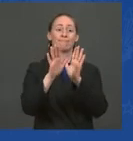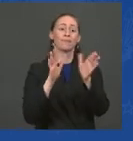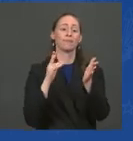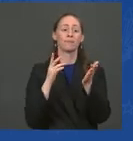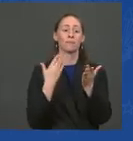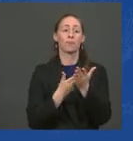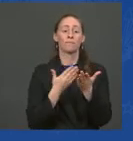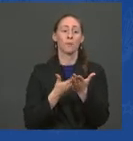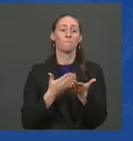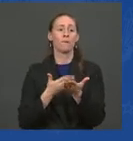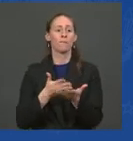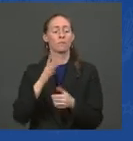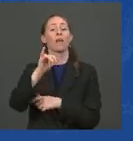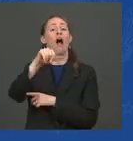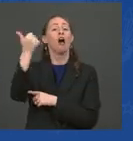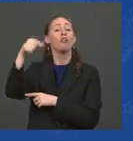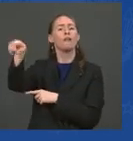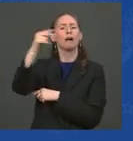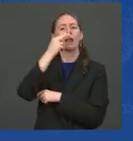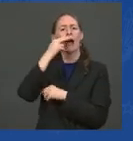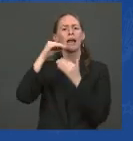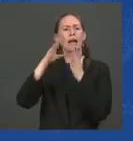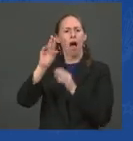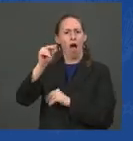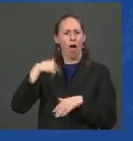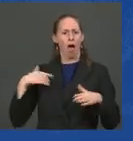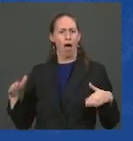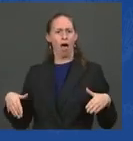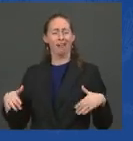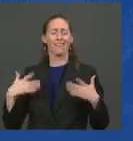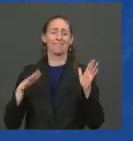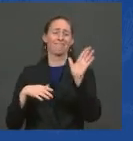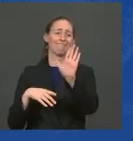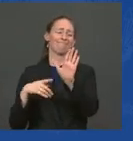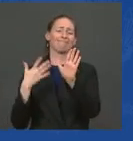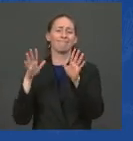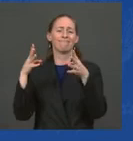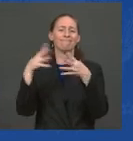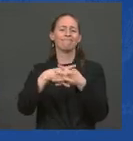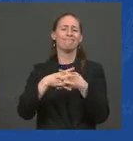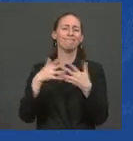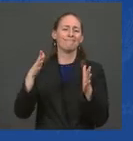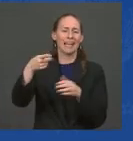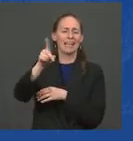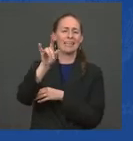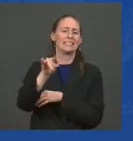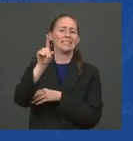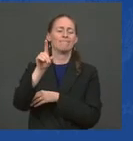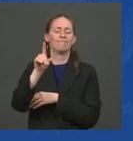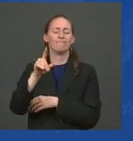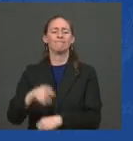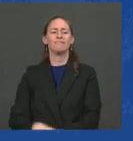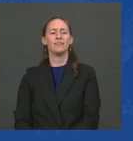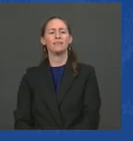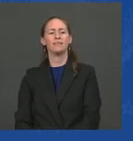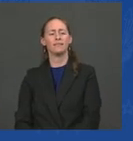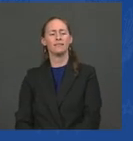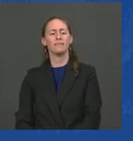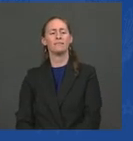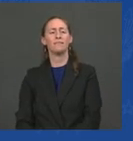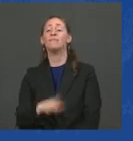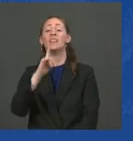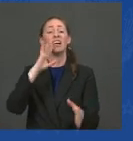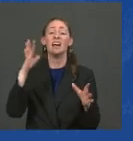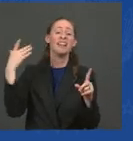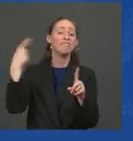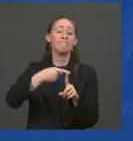tried to deny their complicity and feign ignorance. And even more important,